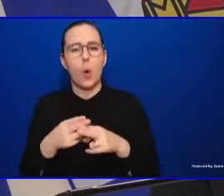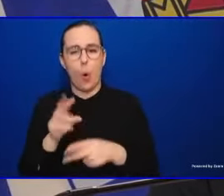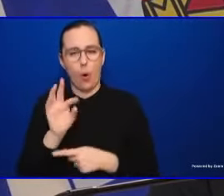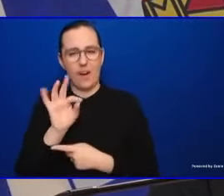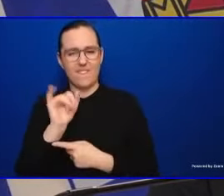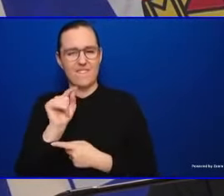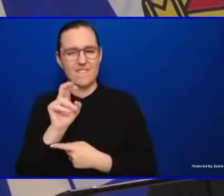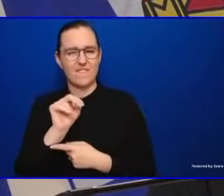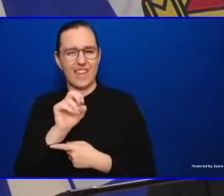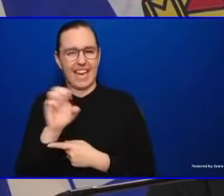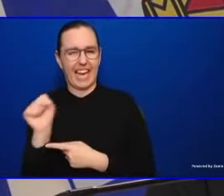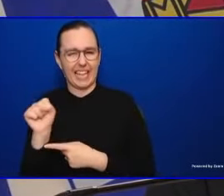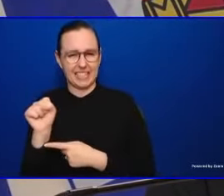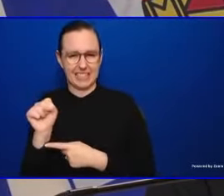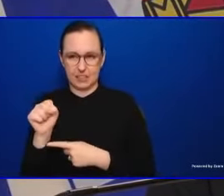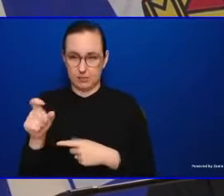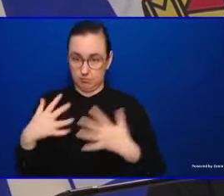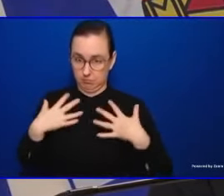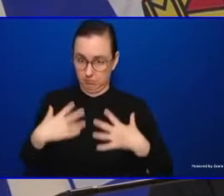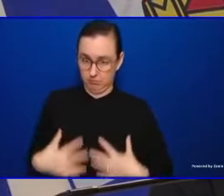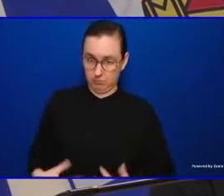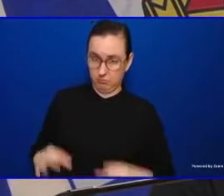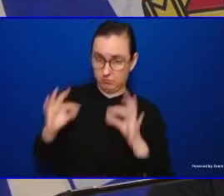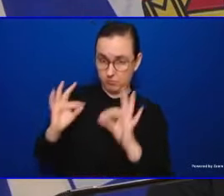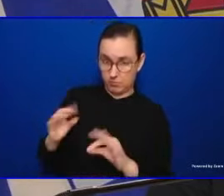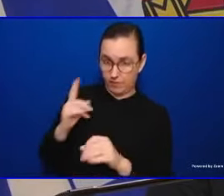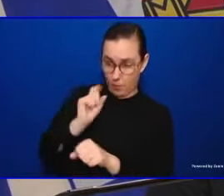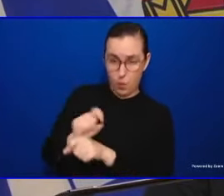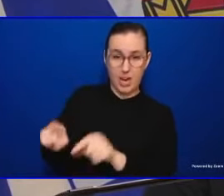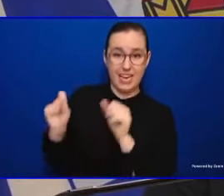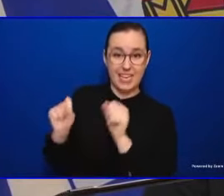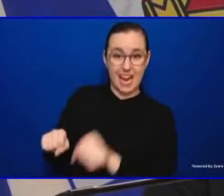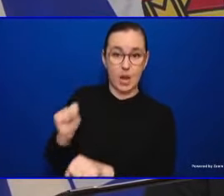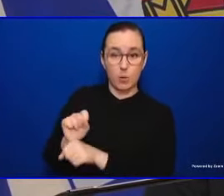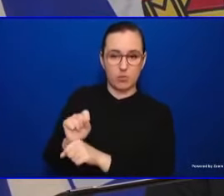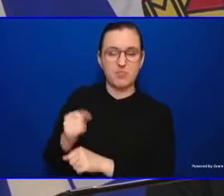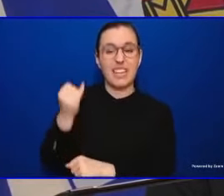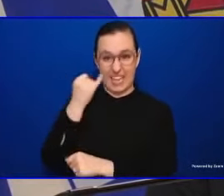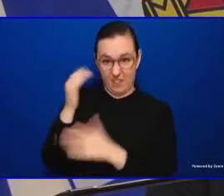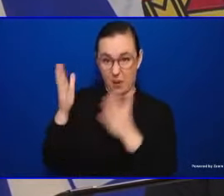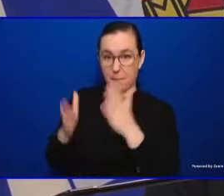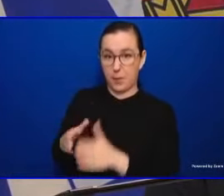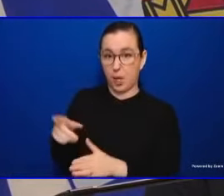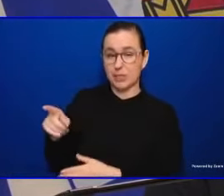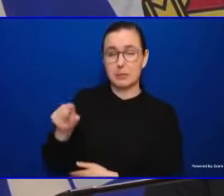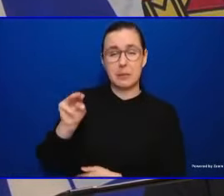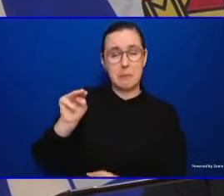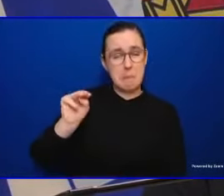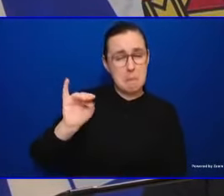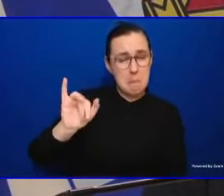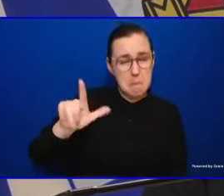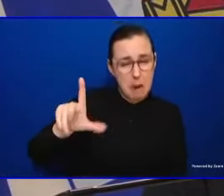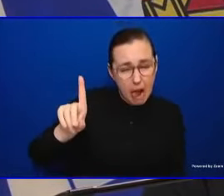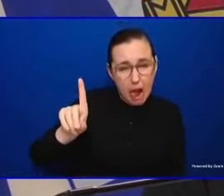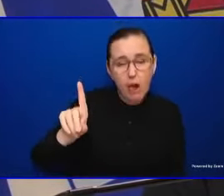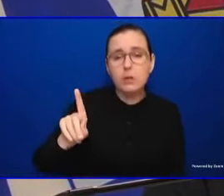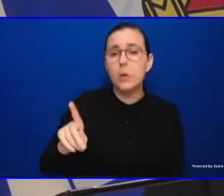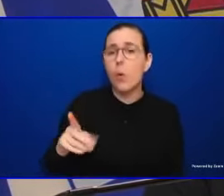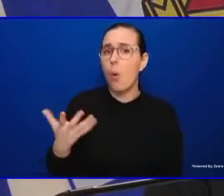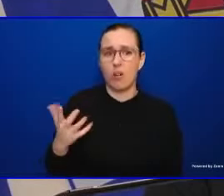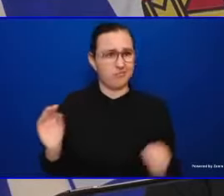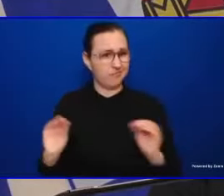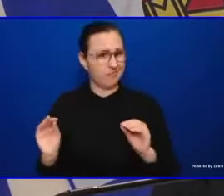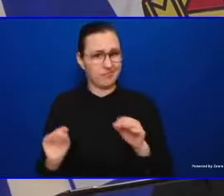who have very mild symptoms or asymptomatic, and they can come back under certain conditions if needed.